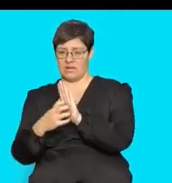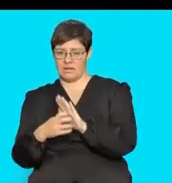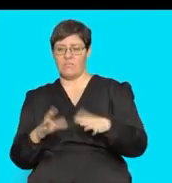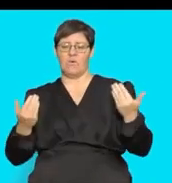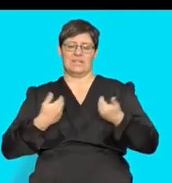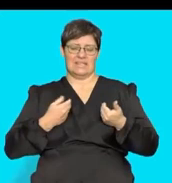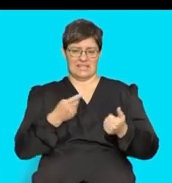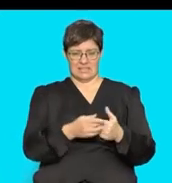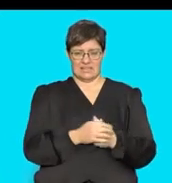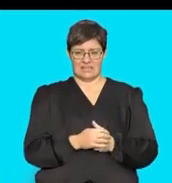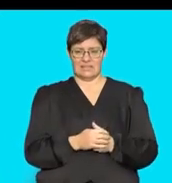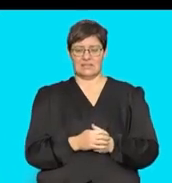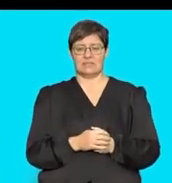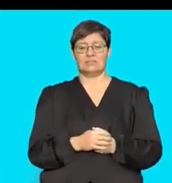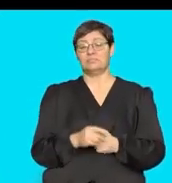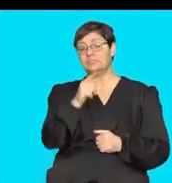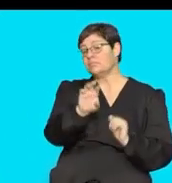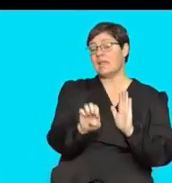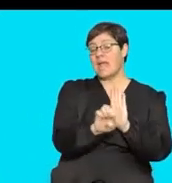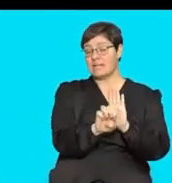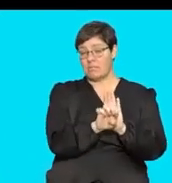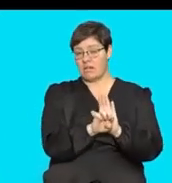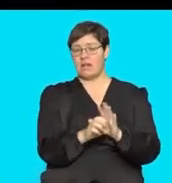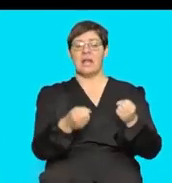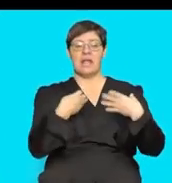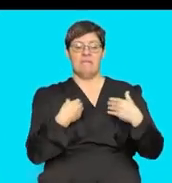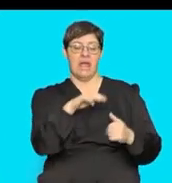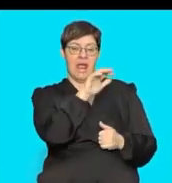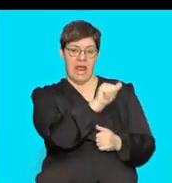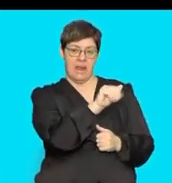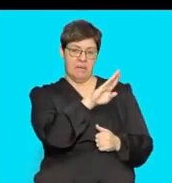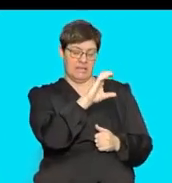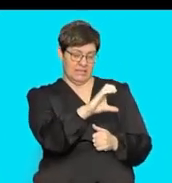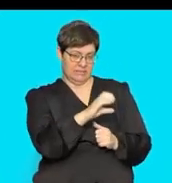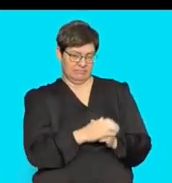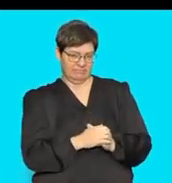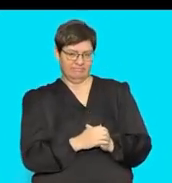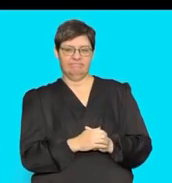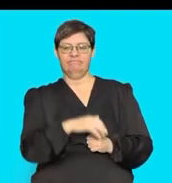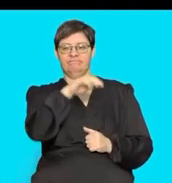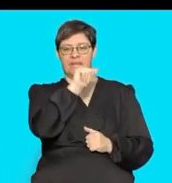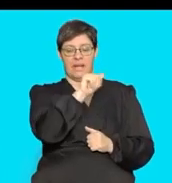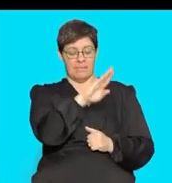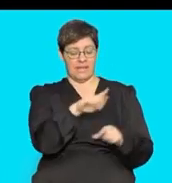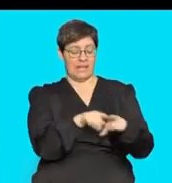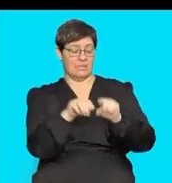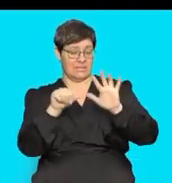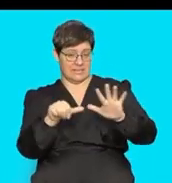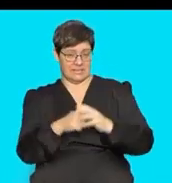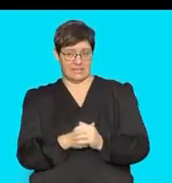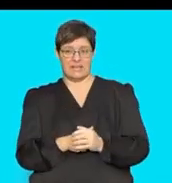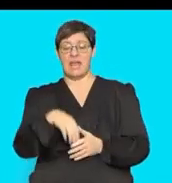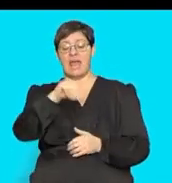little neater version of it. In this example, we're given triangle ABC with AB equal to